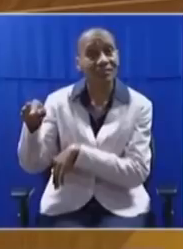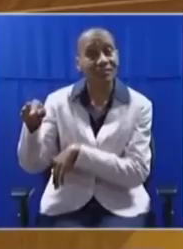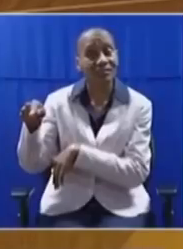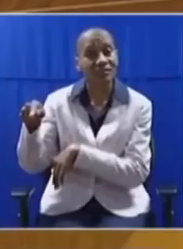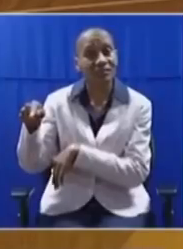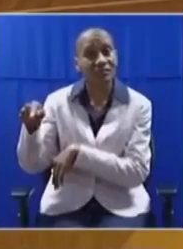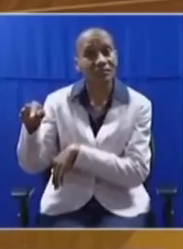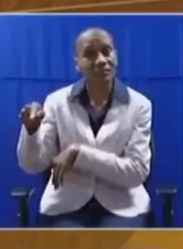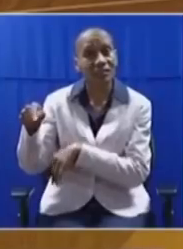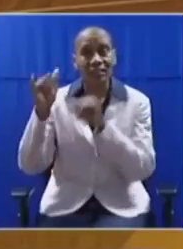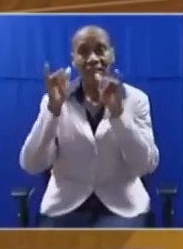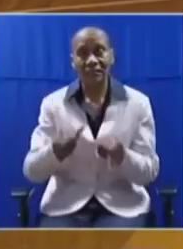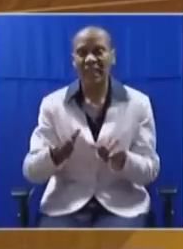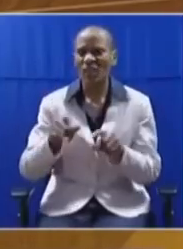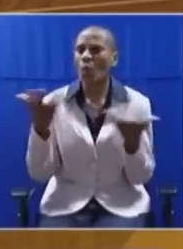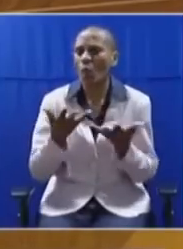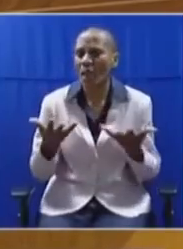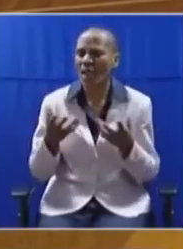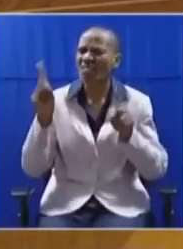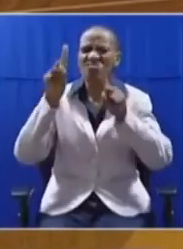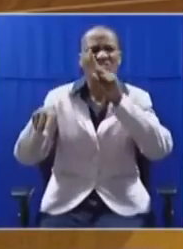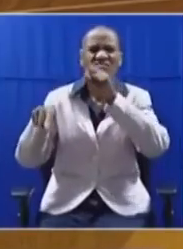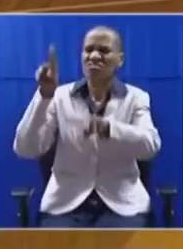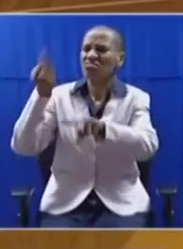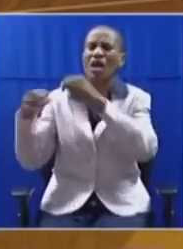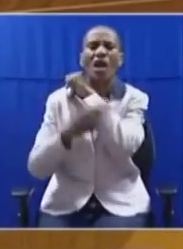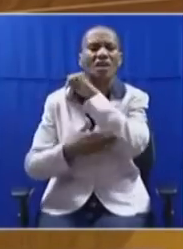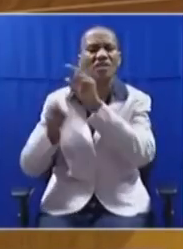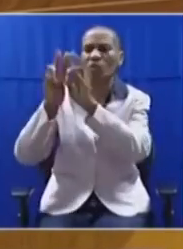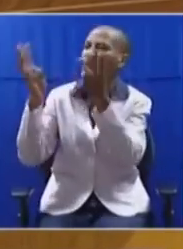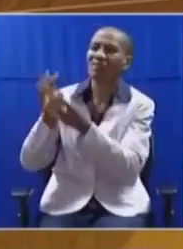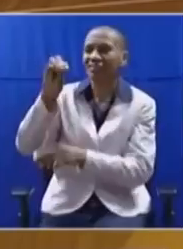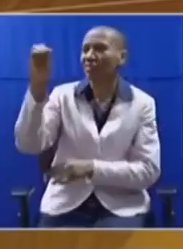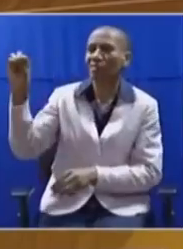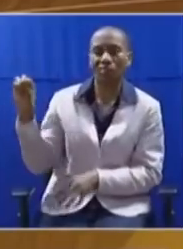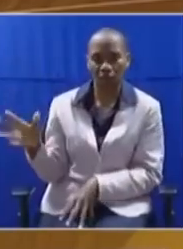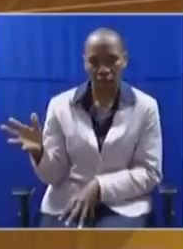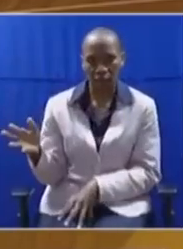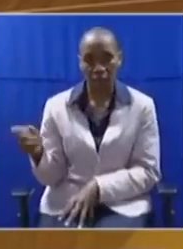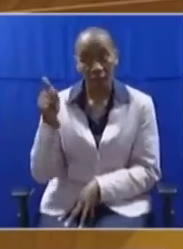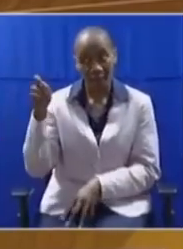who live in various countries in the world and so forth. Now,